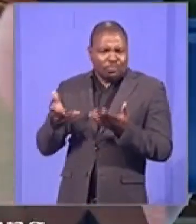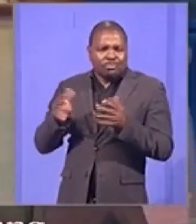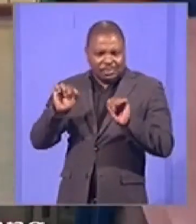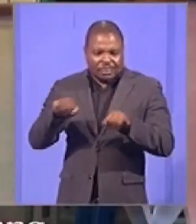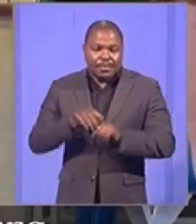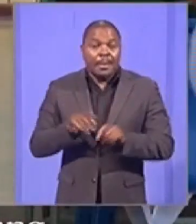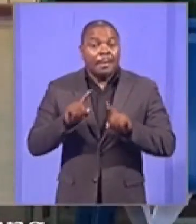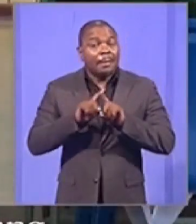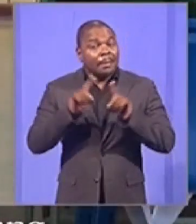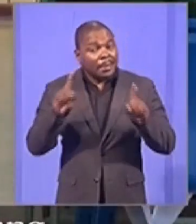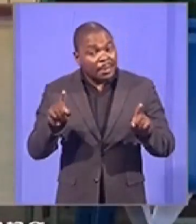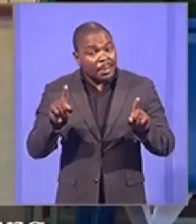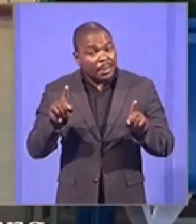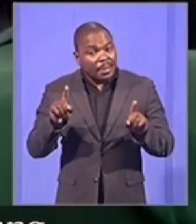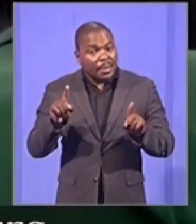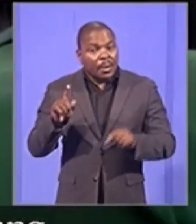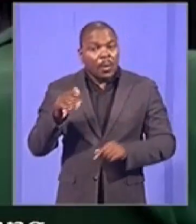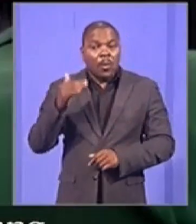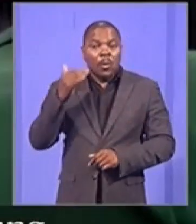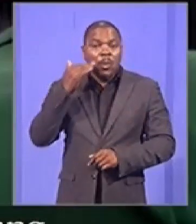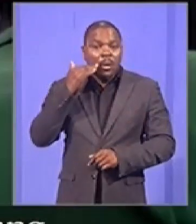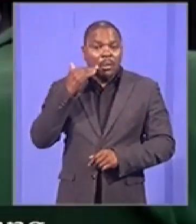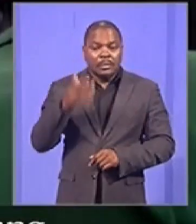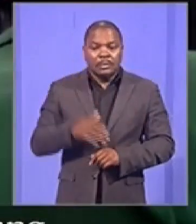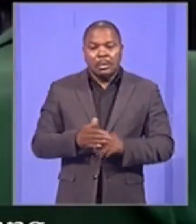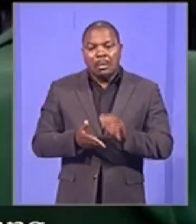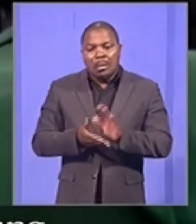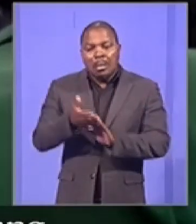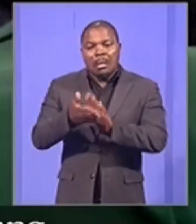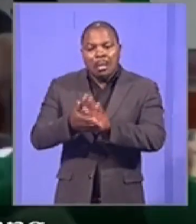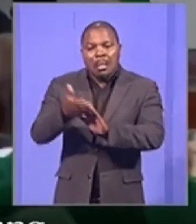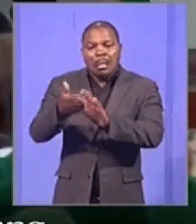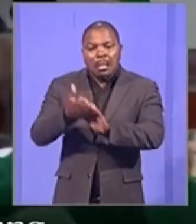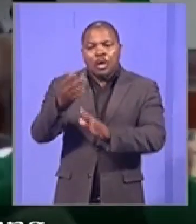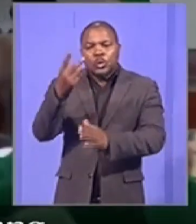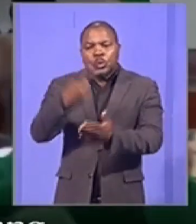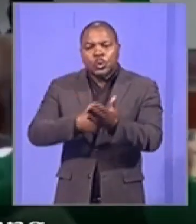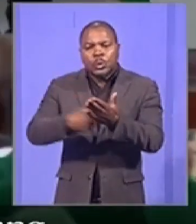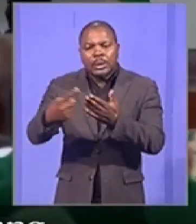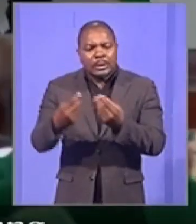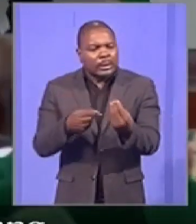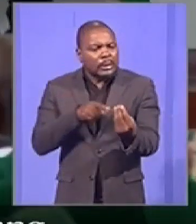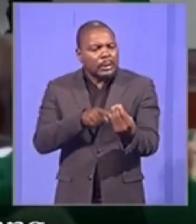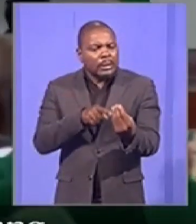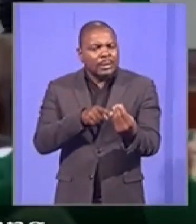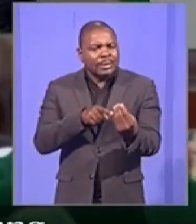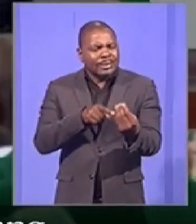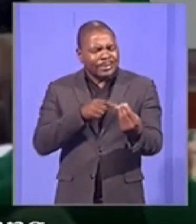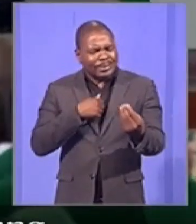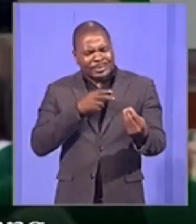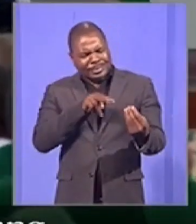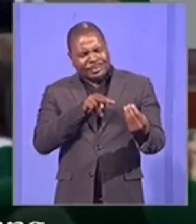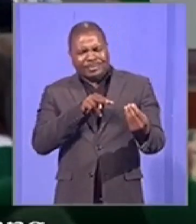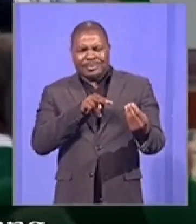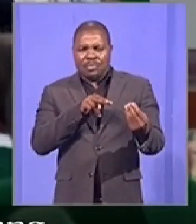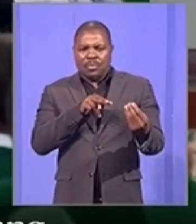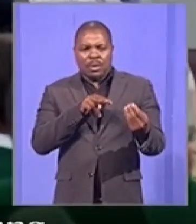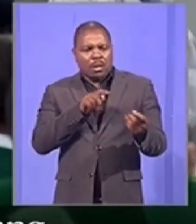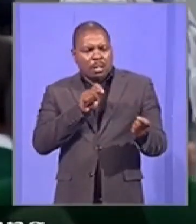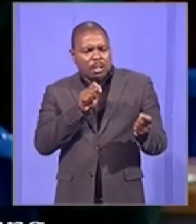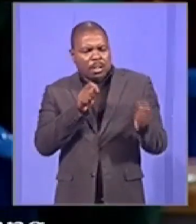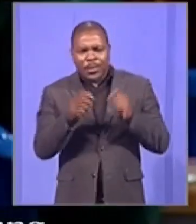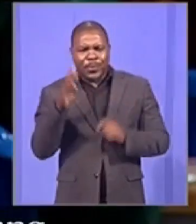fela ge e ka re nako e feta ya dibeke tse ka bang tse pedi ngwano go sa bonagale gore go na le